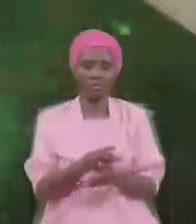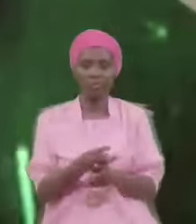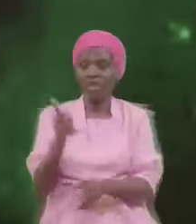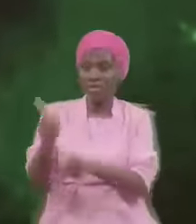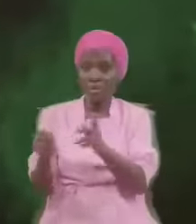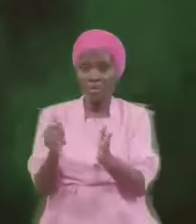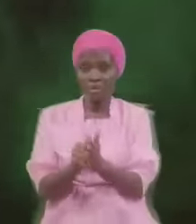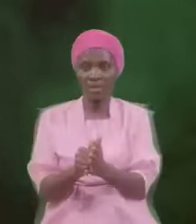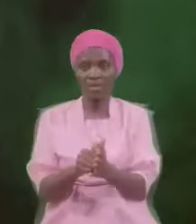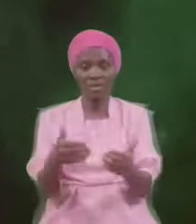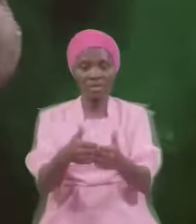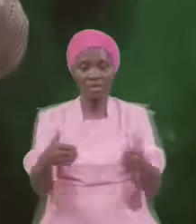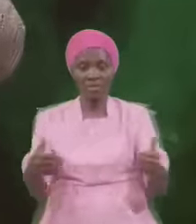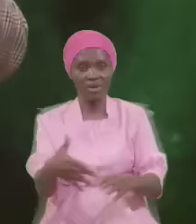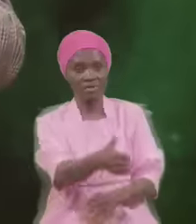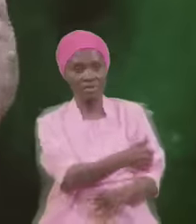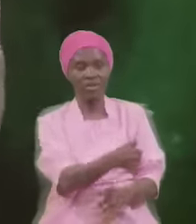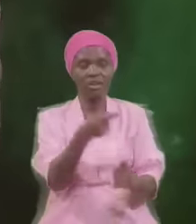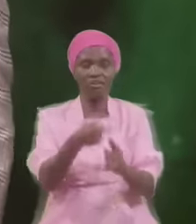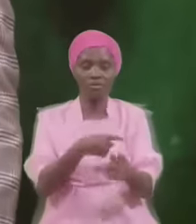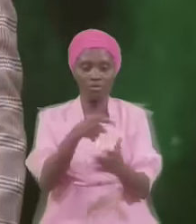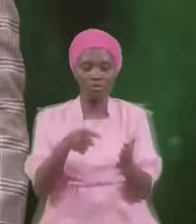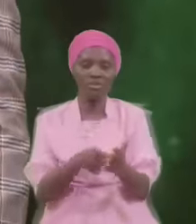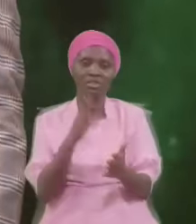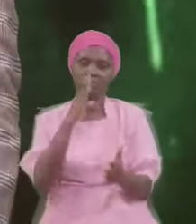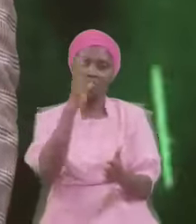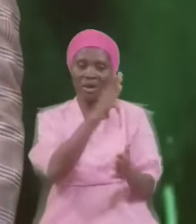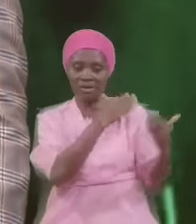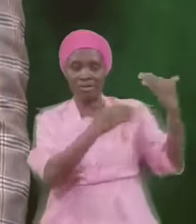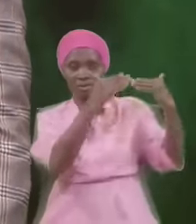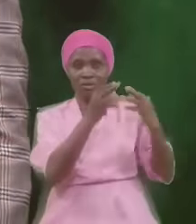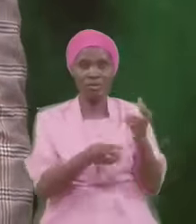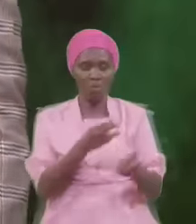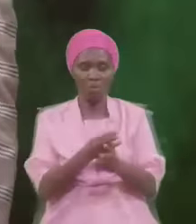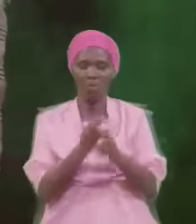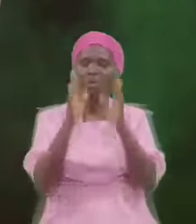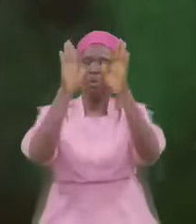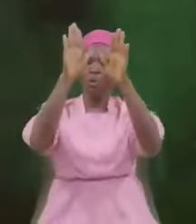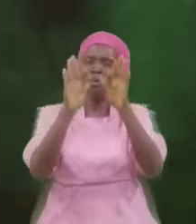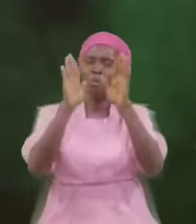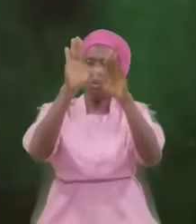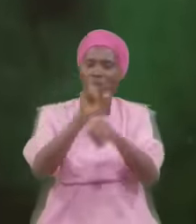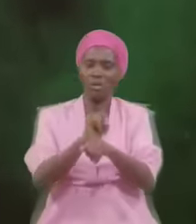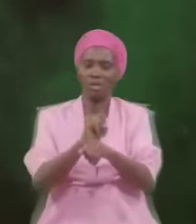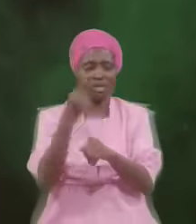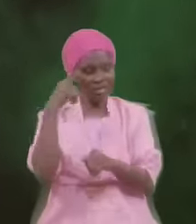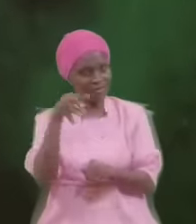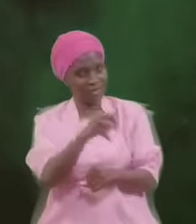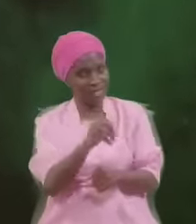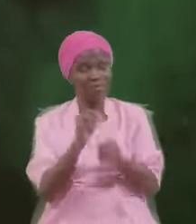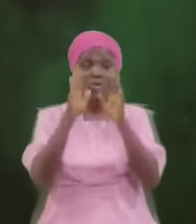from this evil generation, wonders for them, wonders in them by